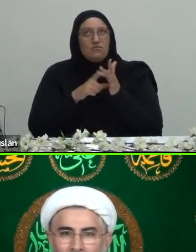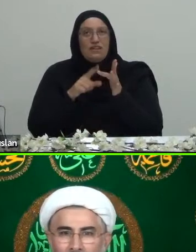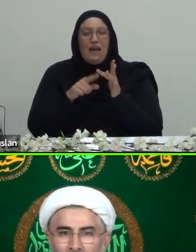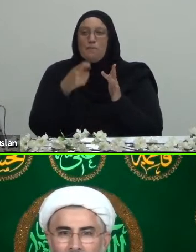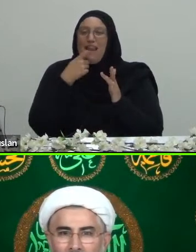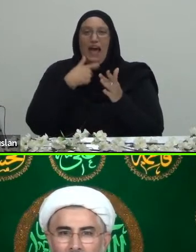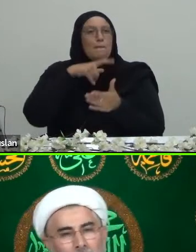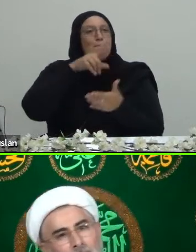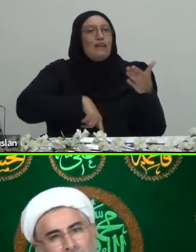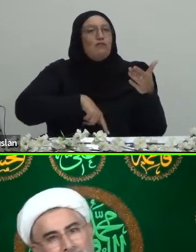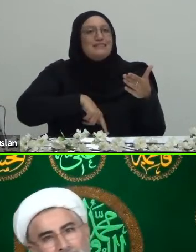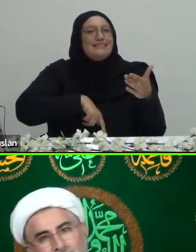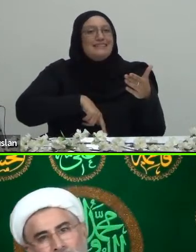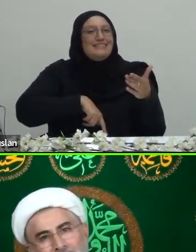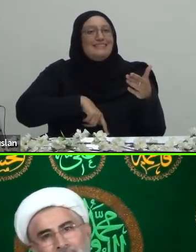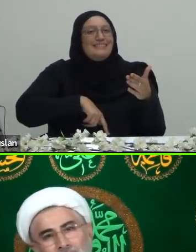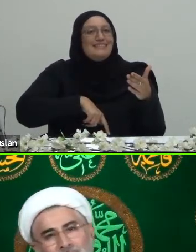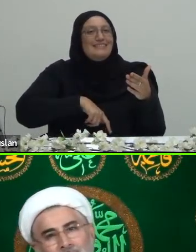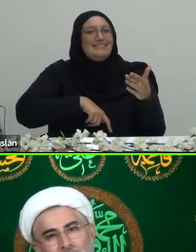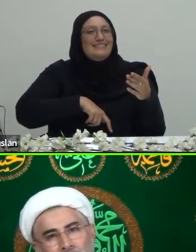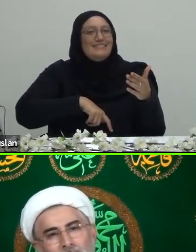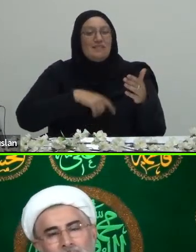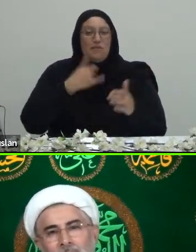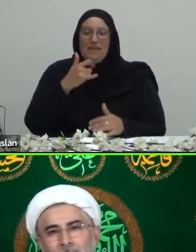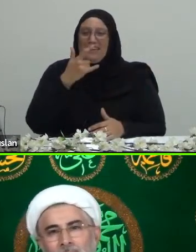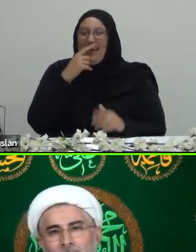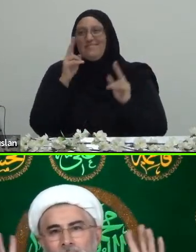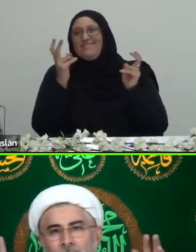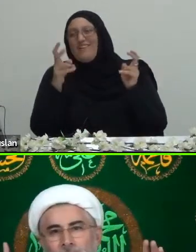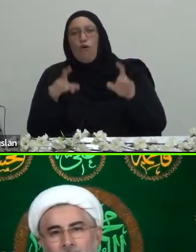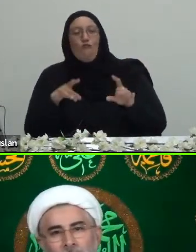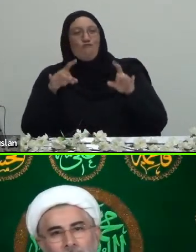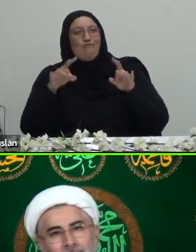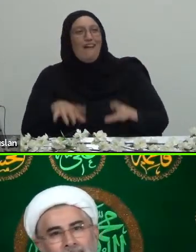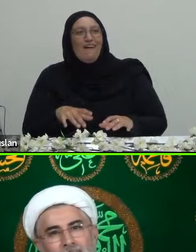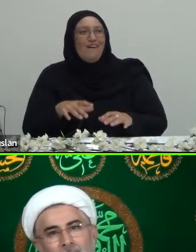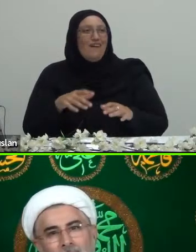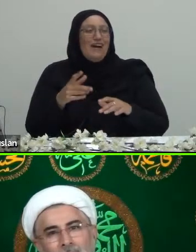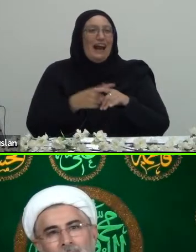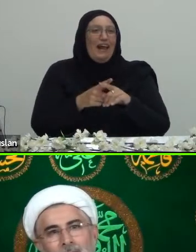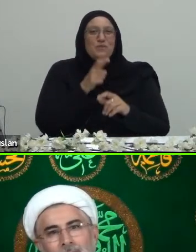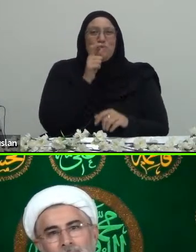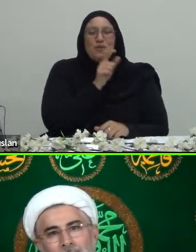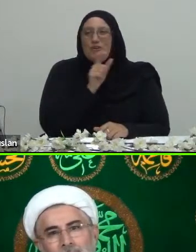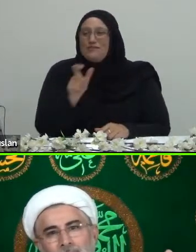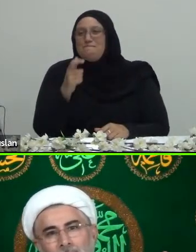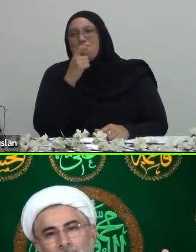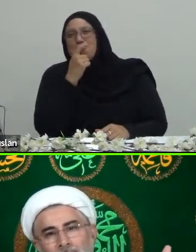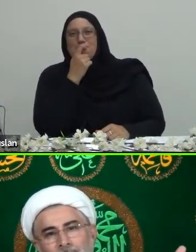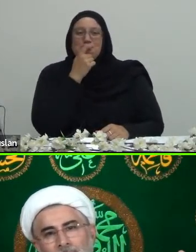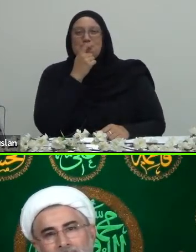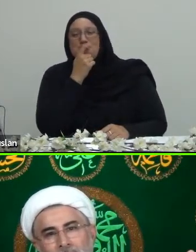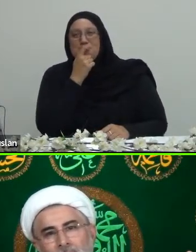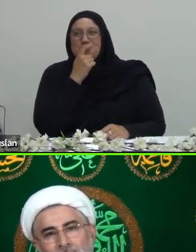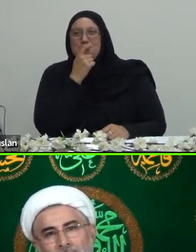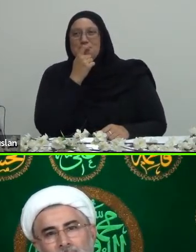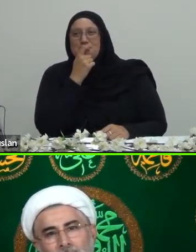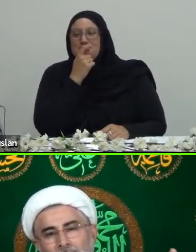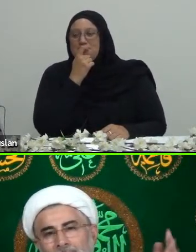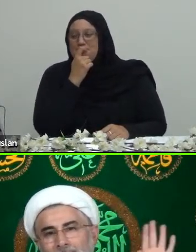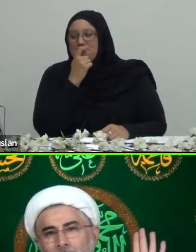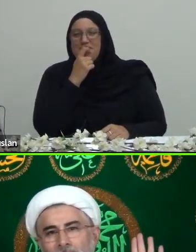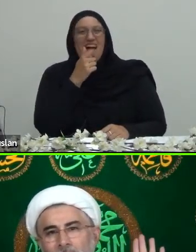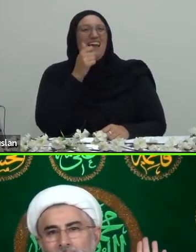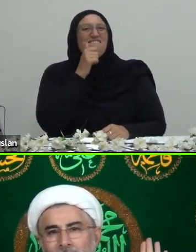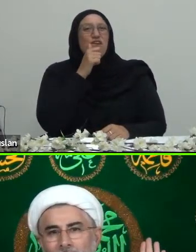penalty. Like perhaps we can, in today's terms, I'm just deducting it. I passed a traffic